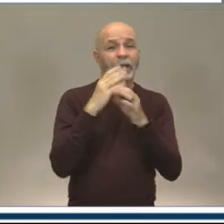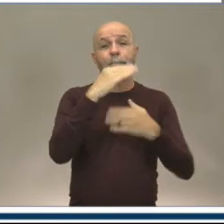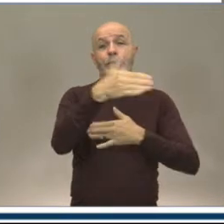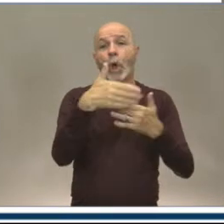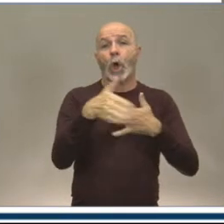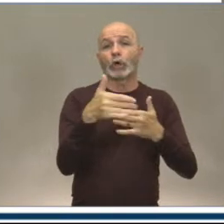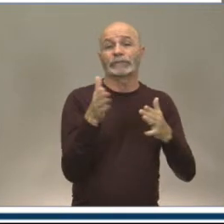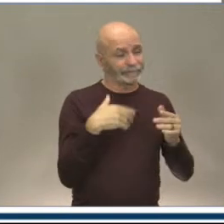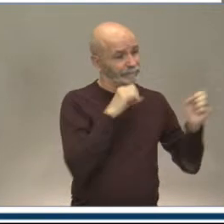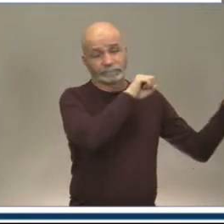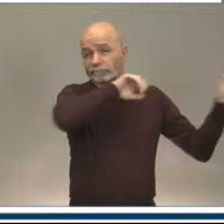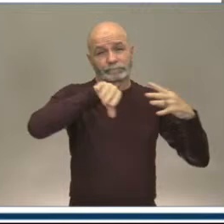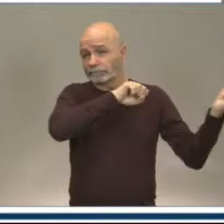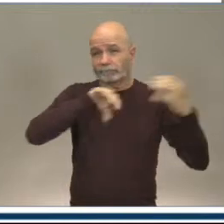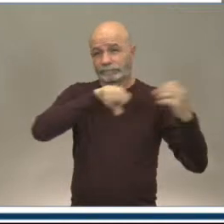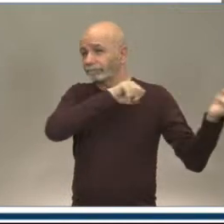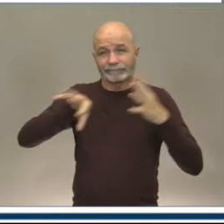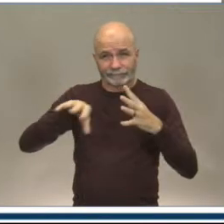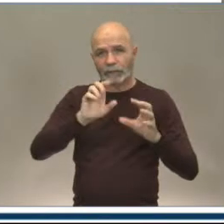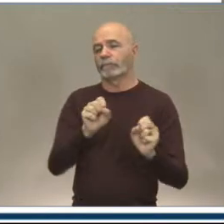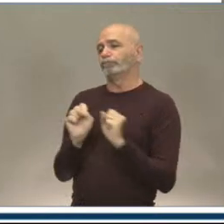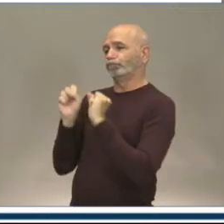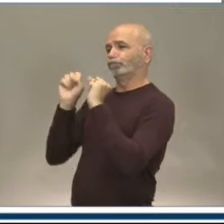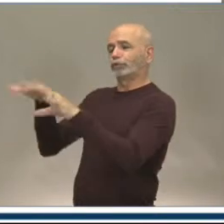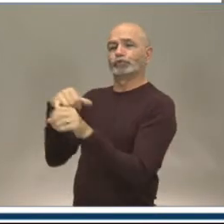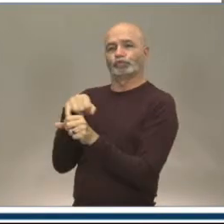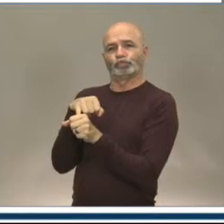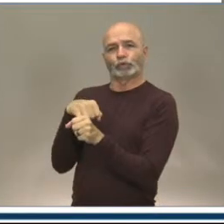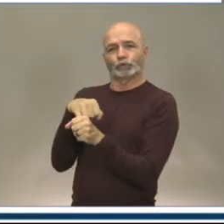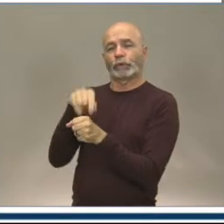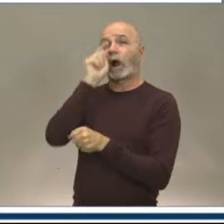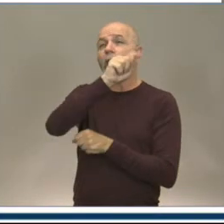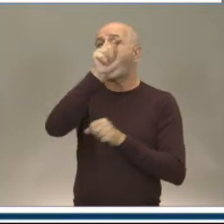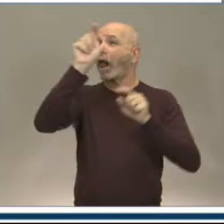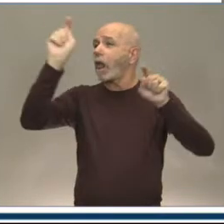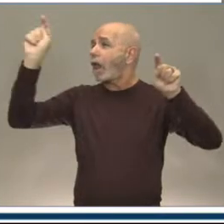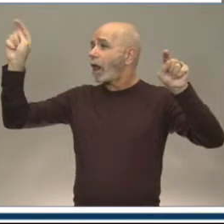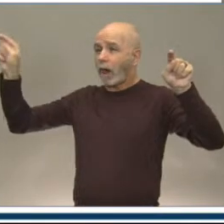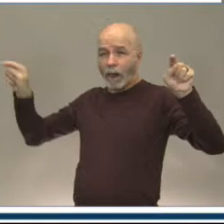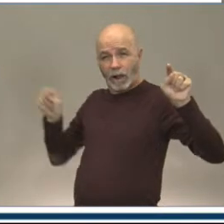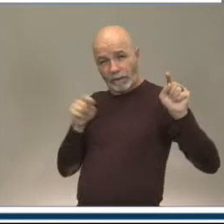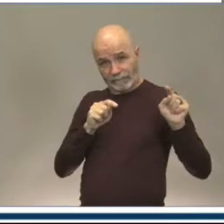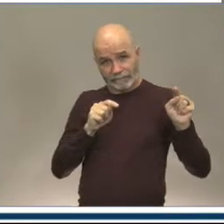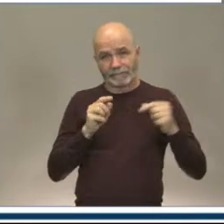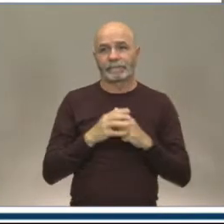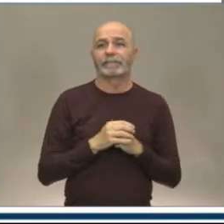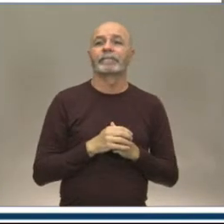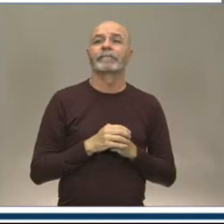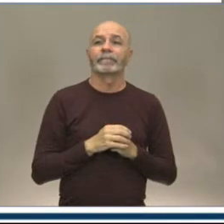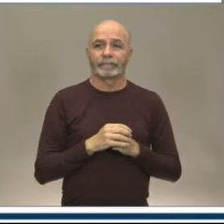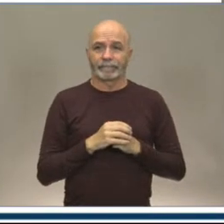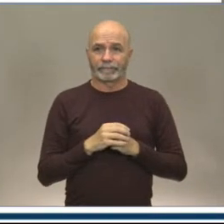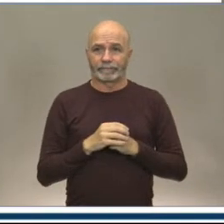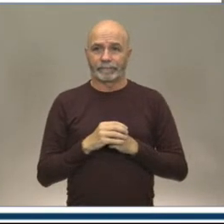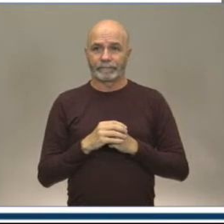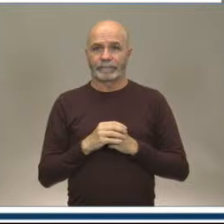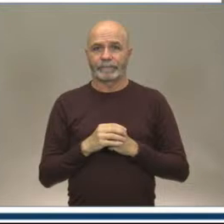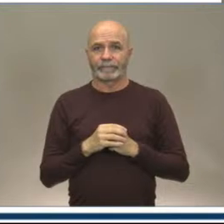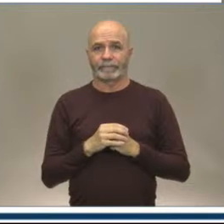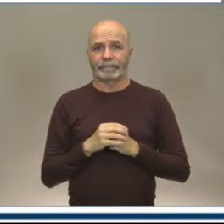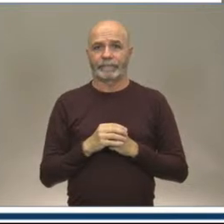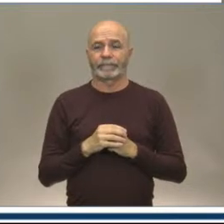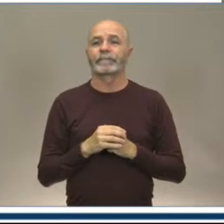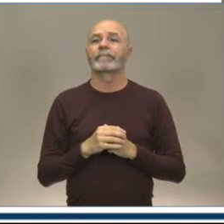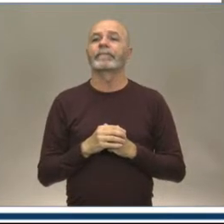to pharmacies across the province instead of us doing this from a central warehouse locally. We are adjusting our